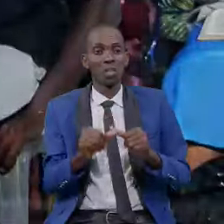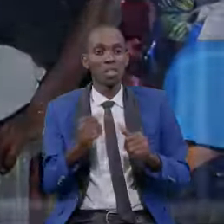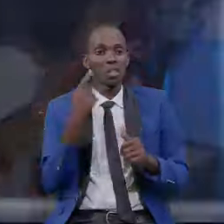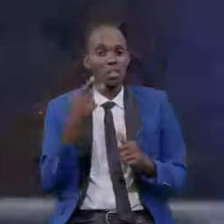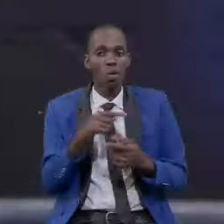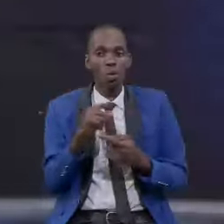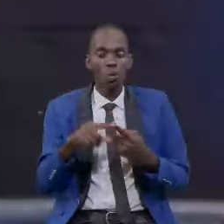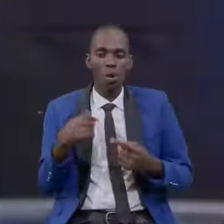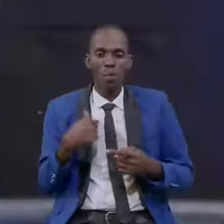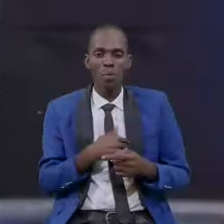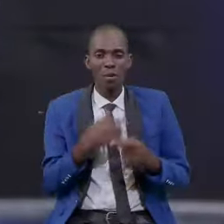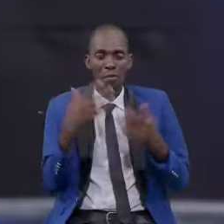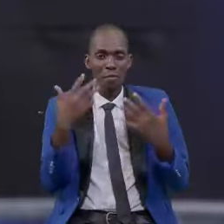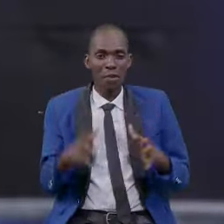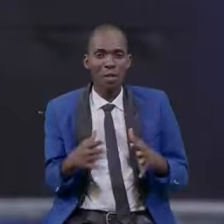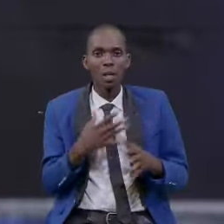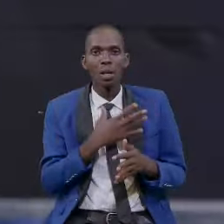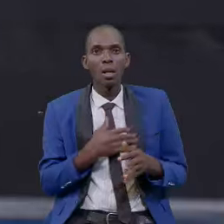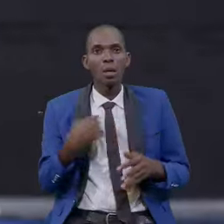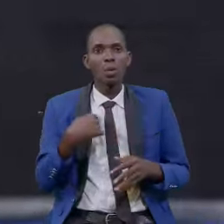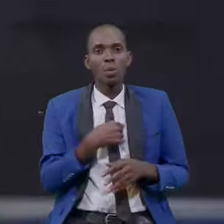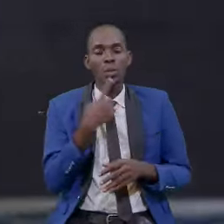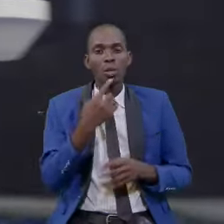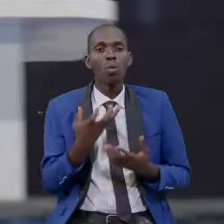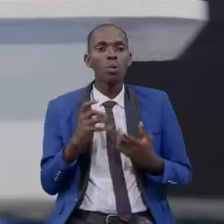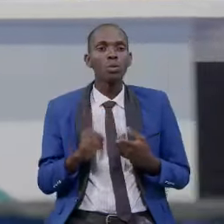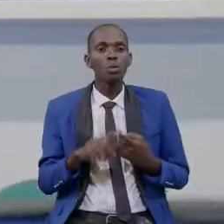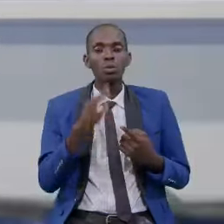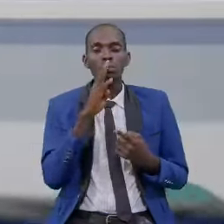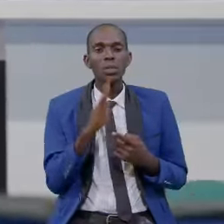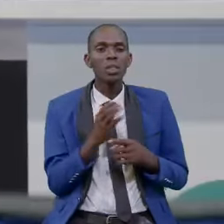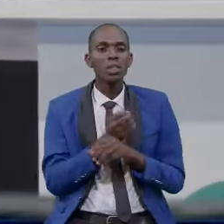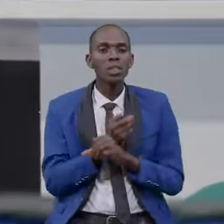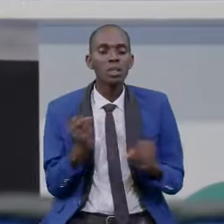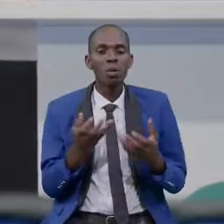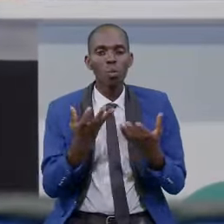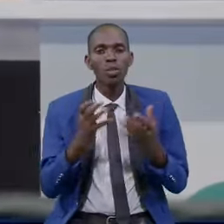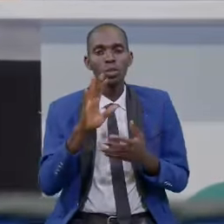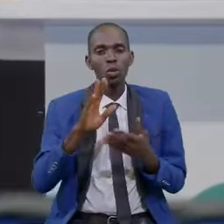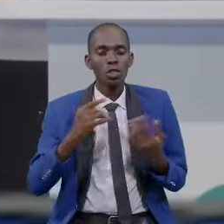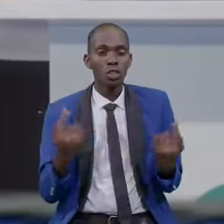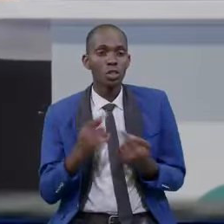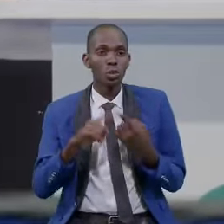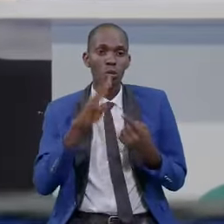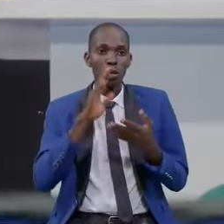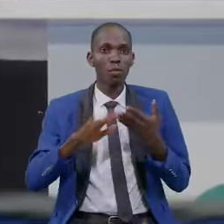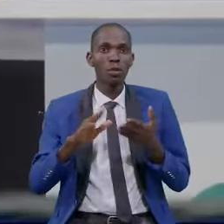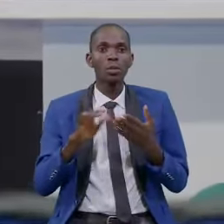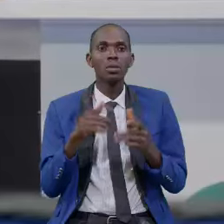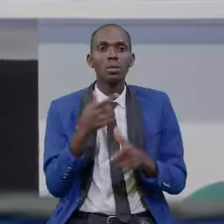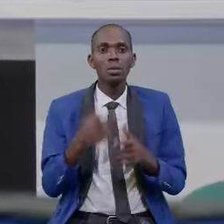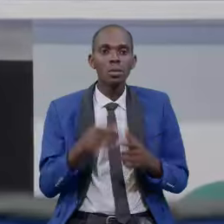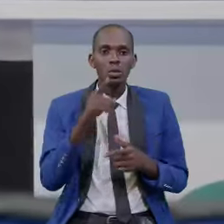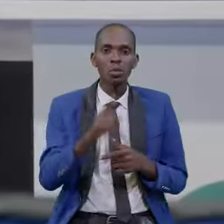you say you want to be saved, you want your sins forgiven, raise up your hand. I'm going to raise up my hand. And when they